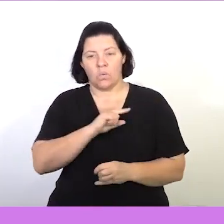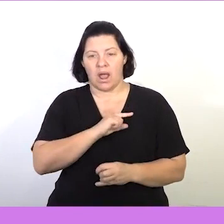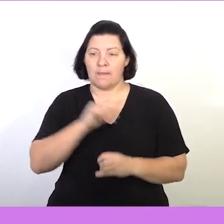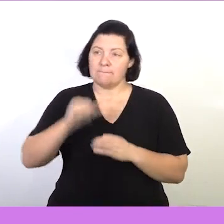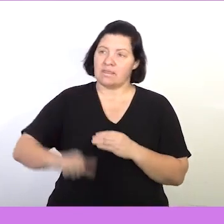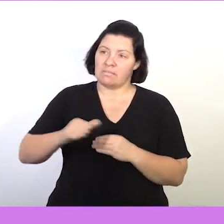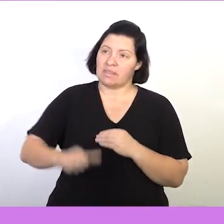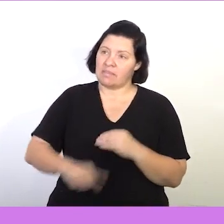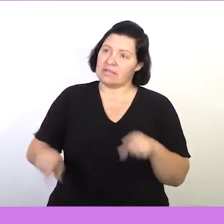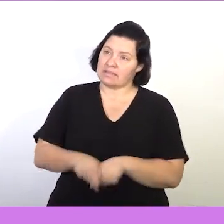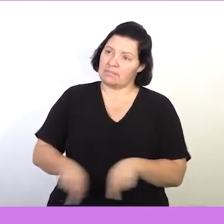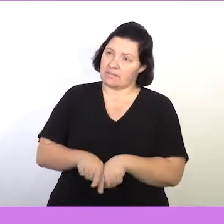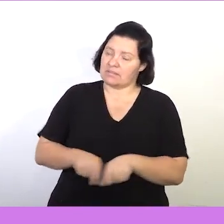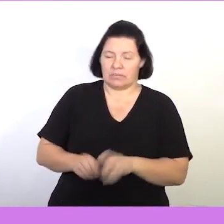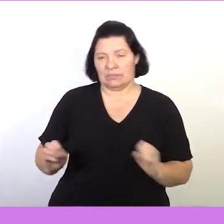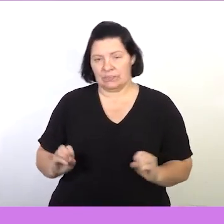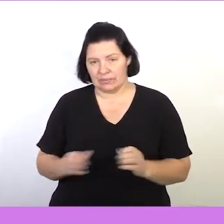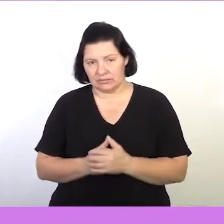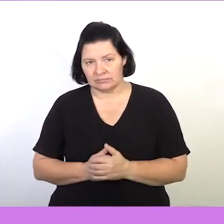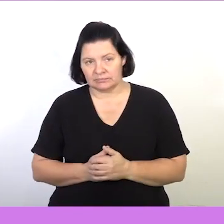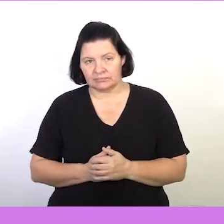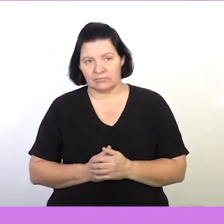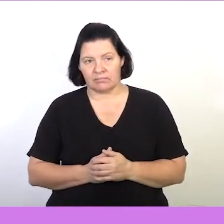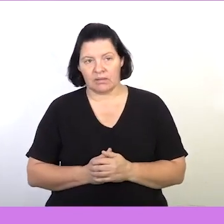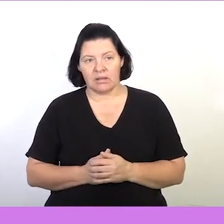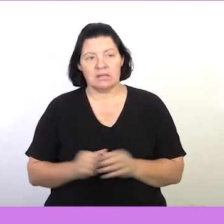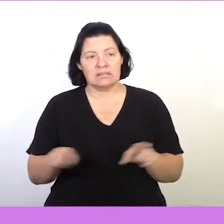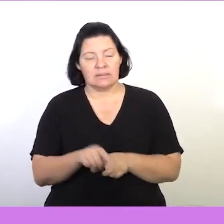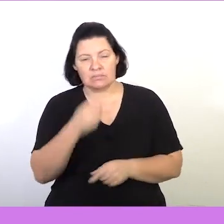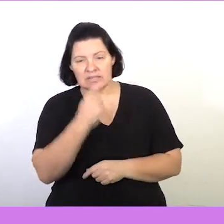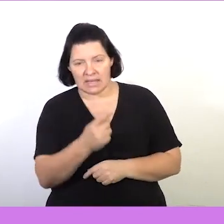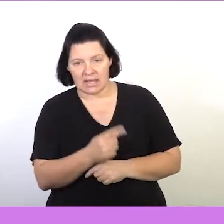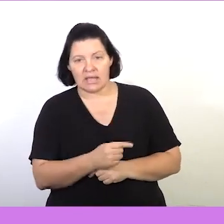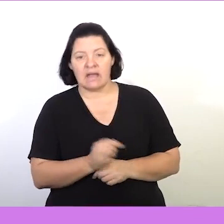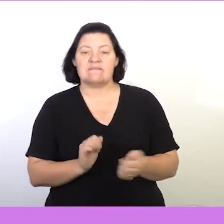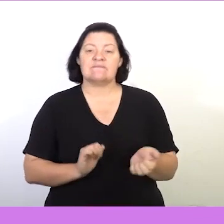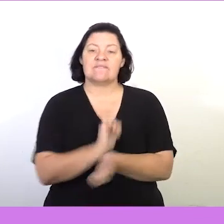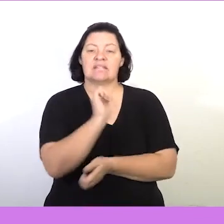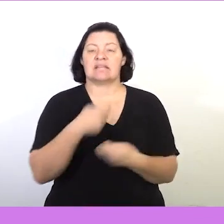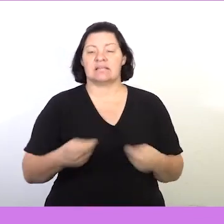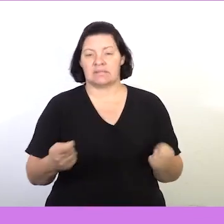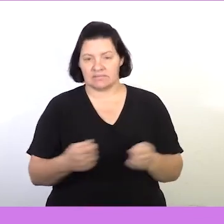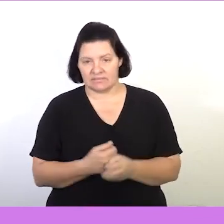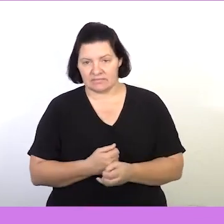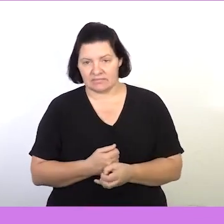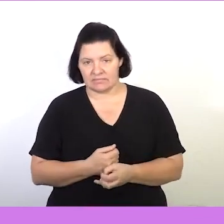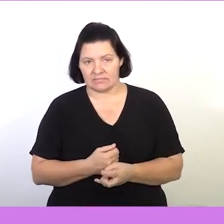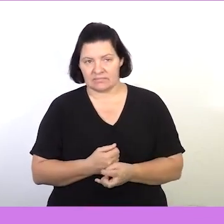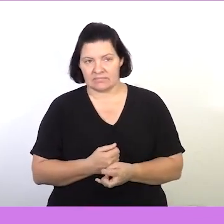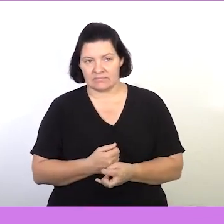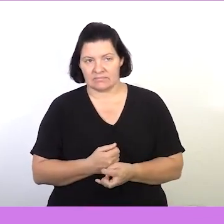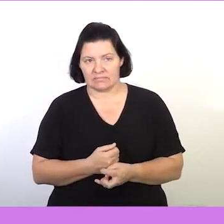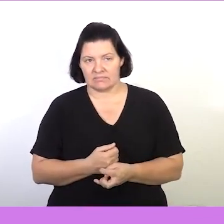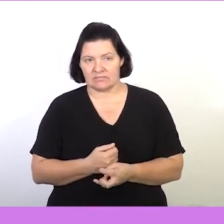cost because it's not the same every time. We agree on that, right? And then we also said indicate the fixed expenses. I'm going to do